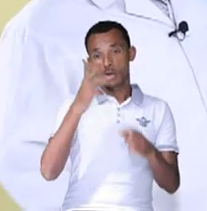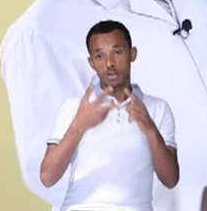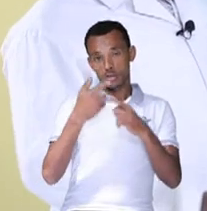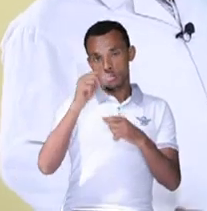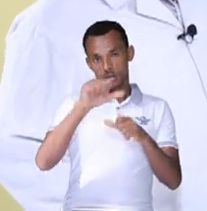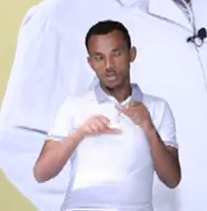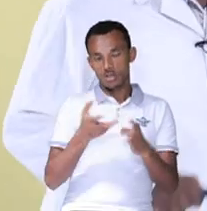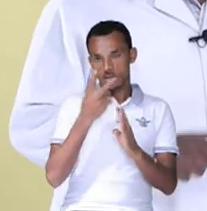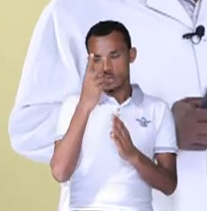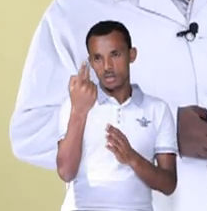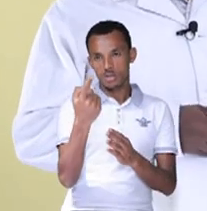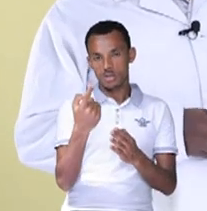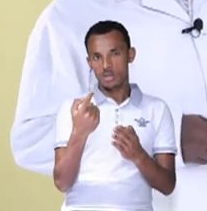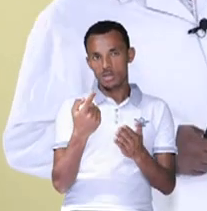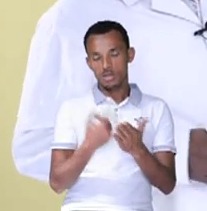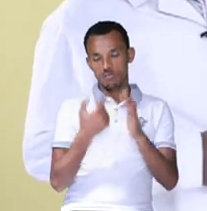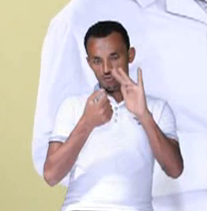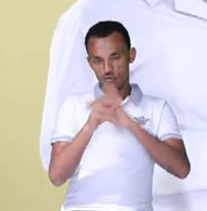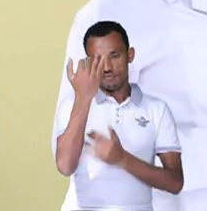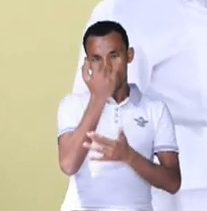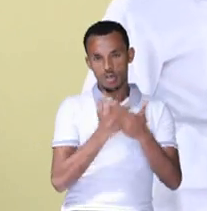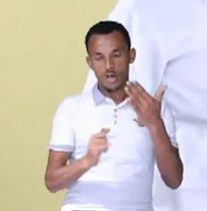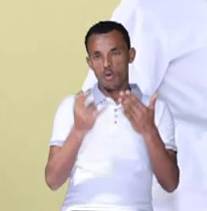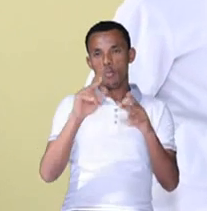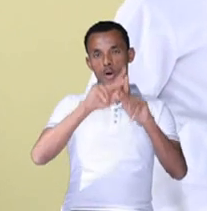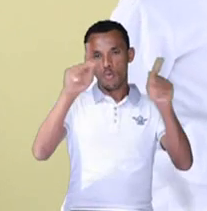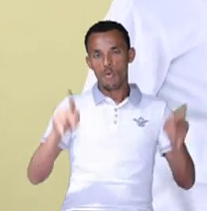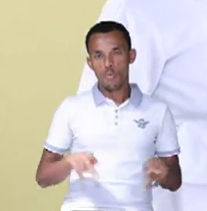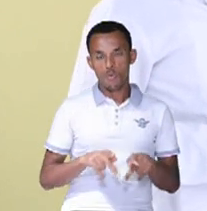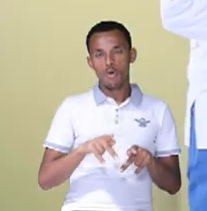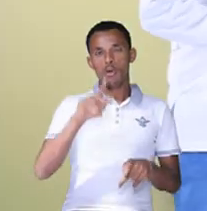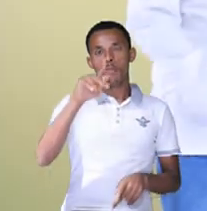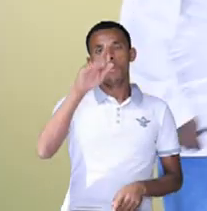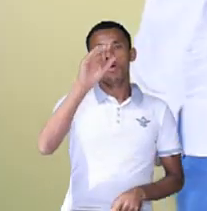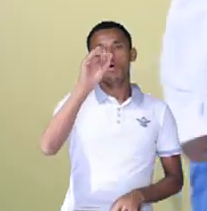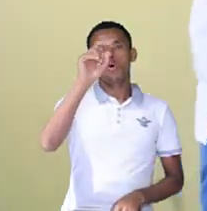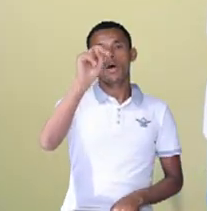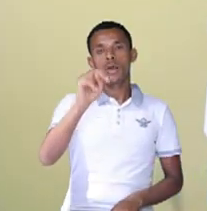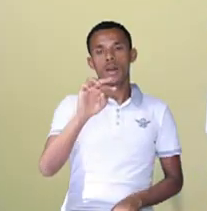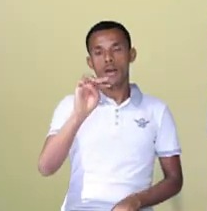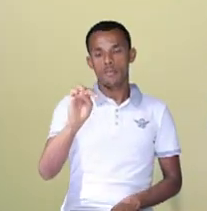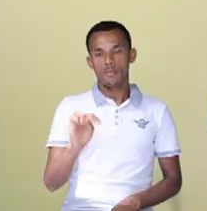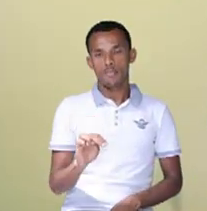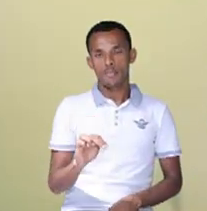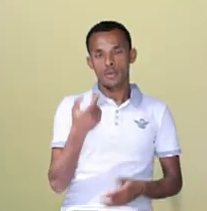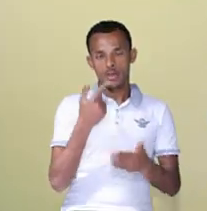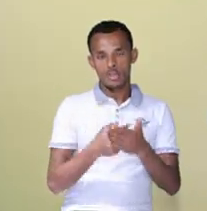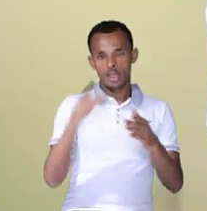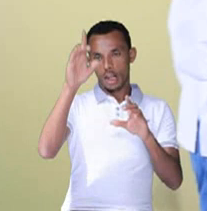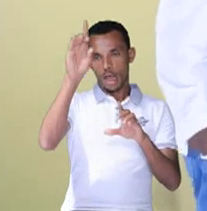other. That you see on the figure of parallelogram PONM. This is a diagonal